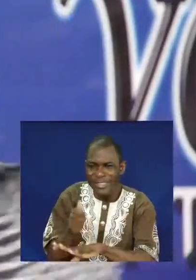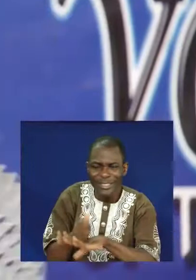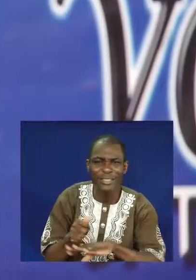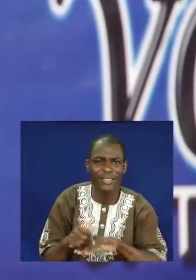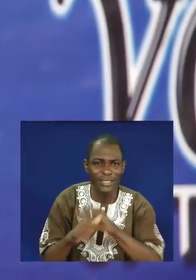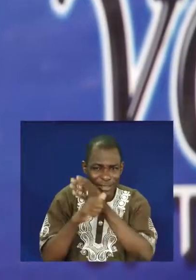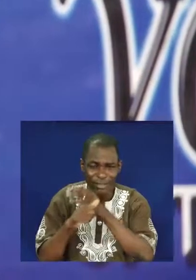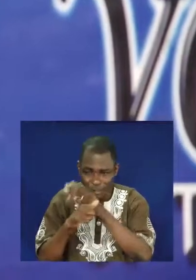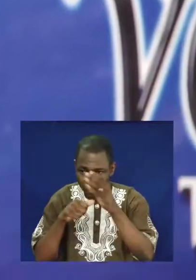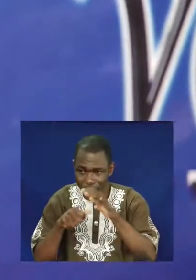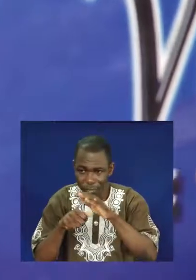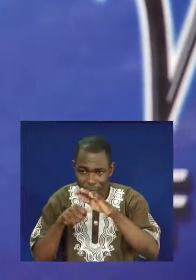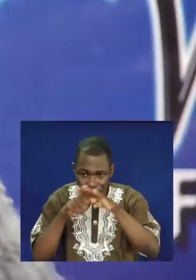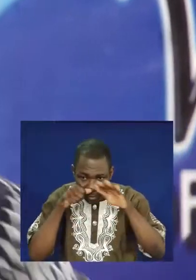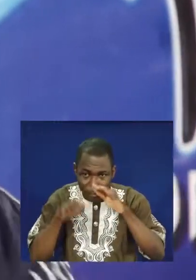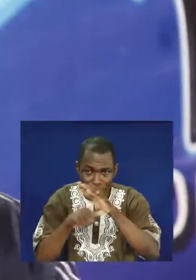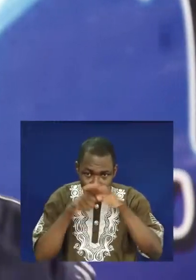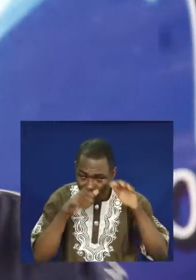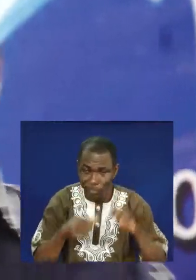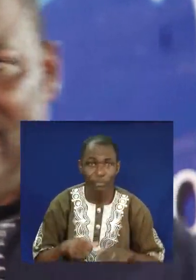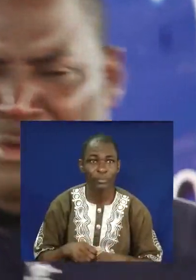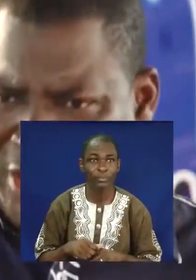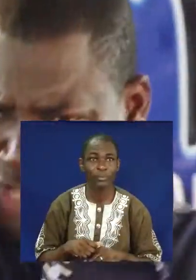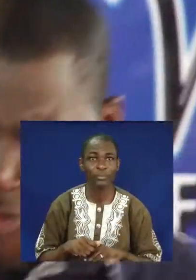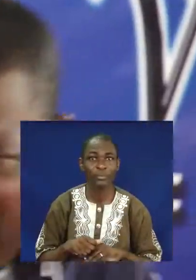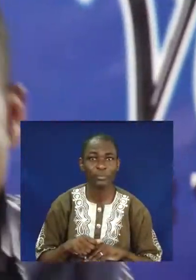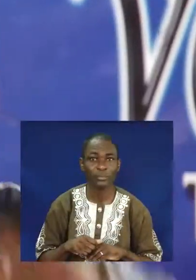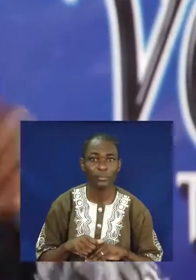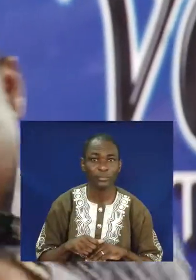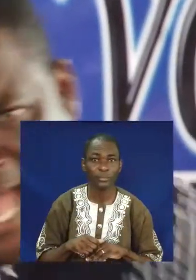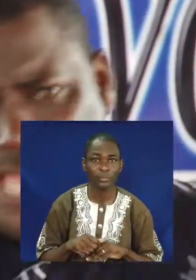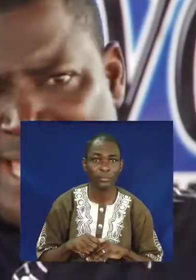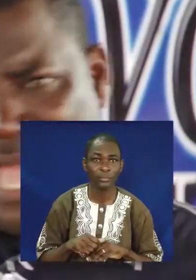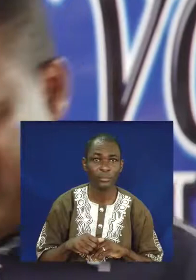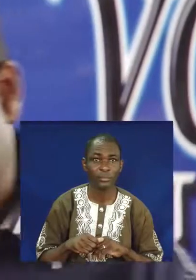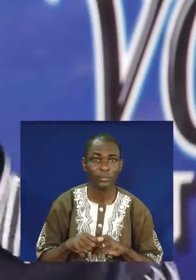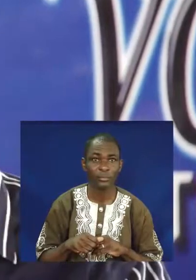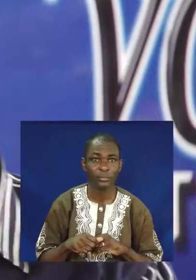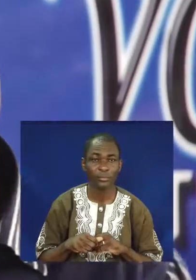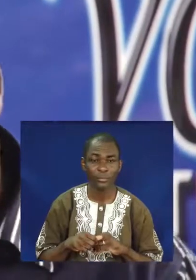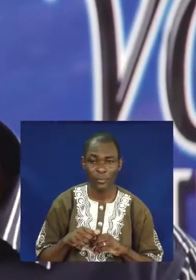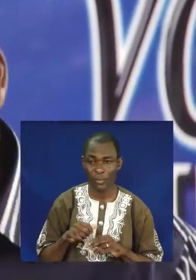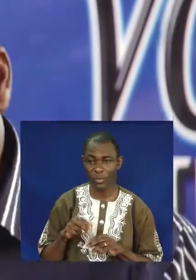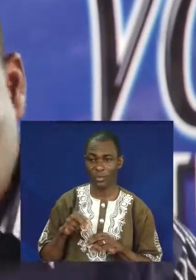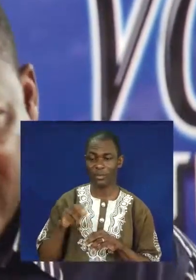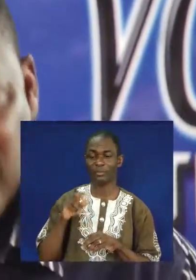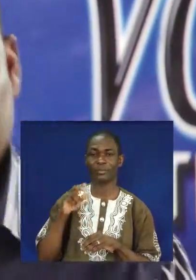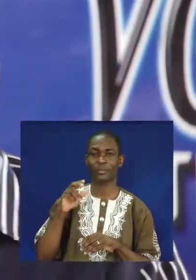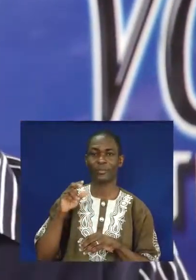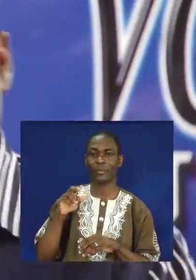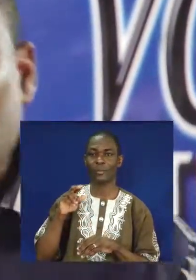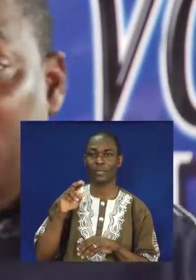obi ote parliament no na so de koke no de free Ghana ha say heron say koke no de